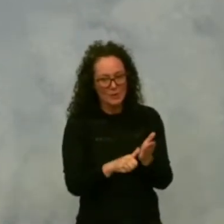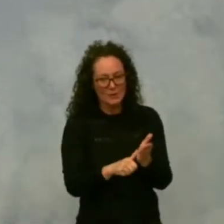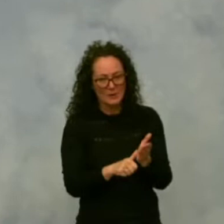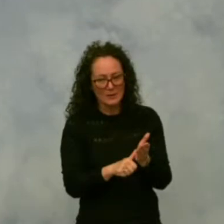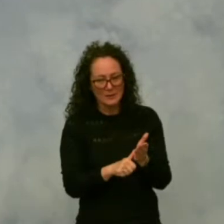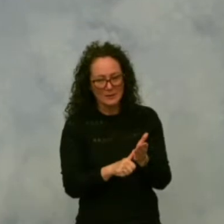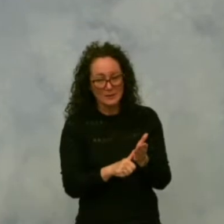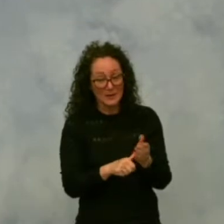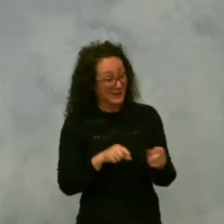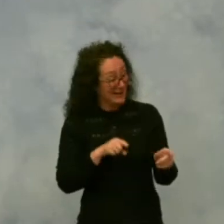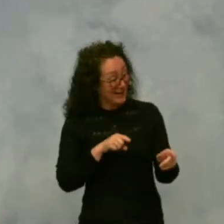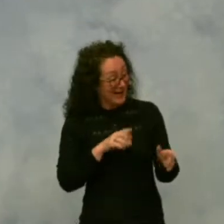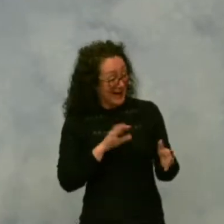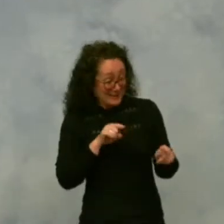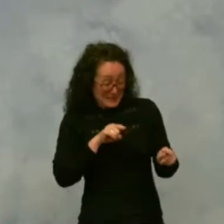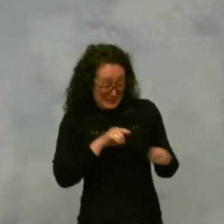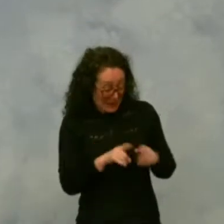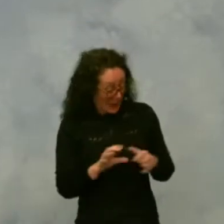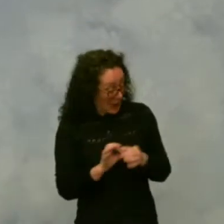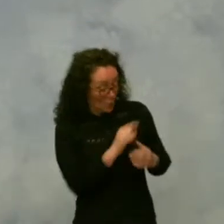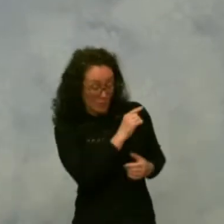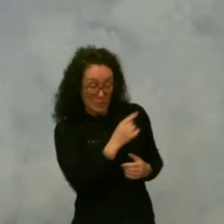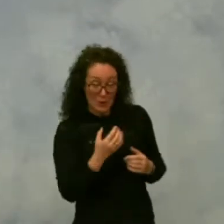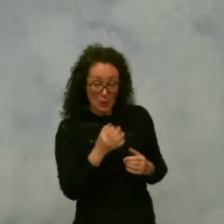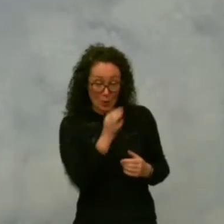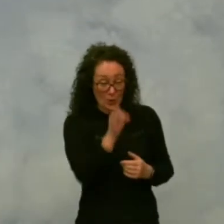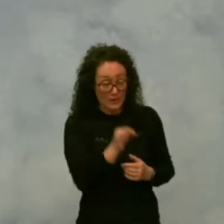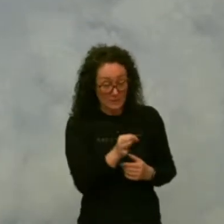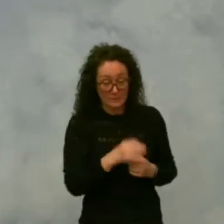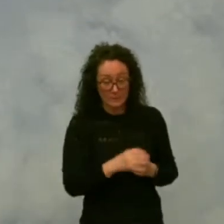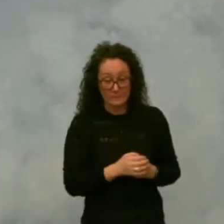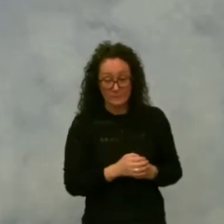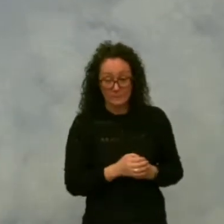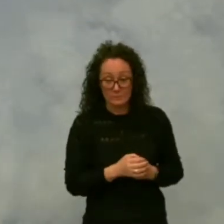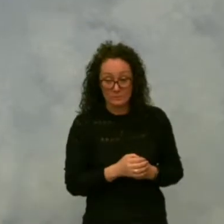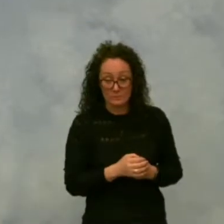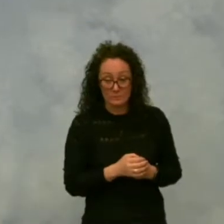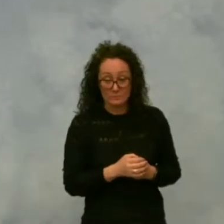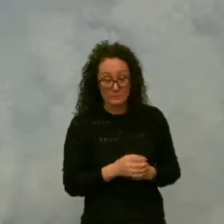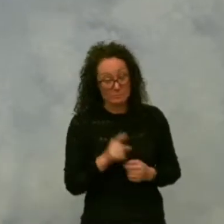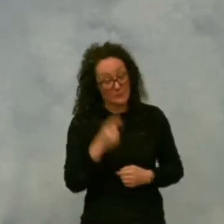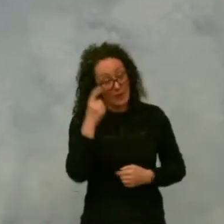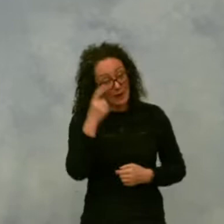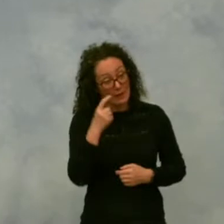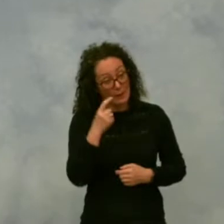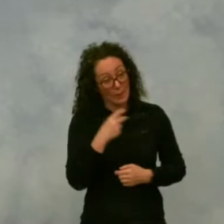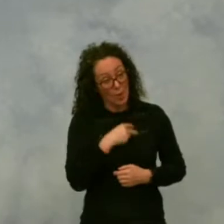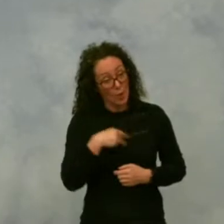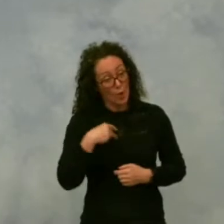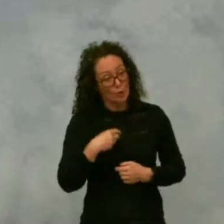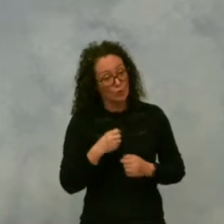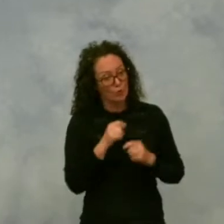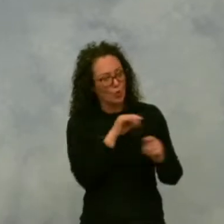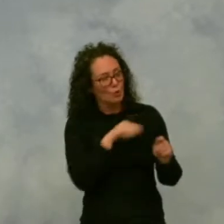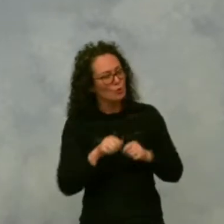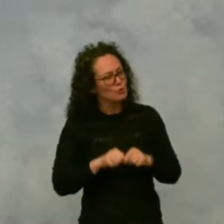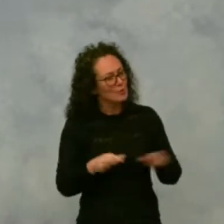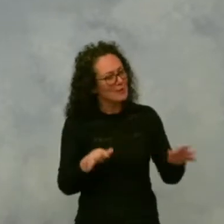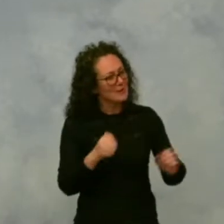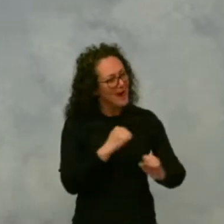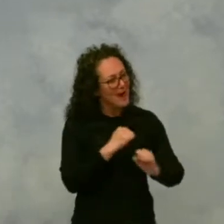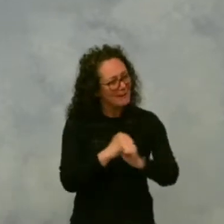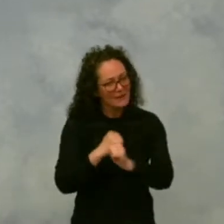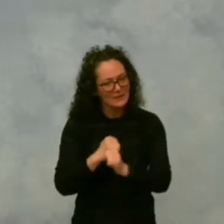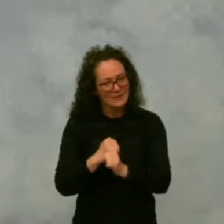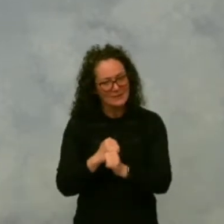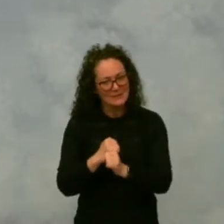was talking about there. Now, see, in terms of the council's current social media adverts, it appears we've been